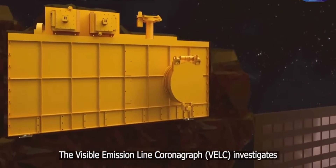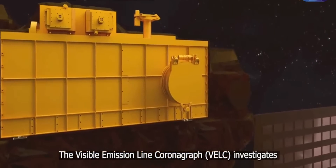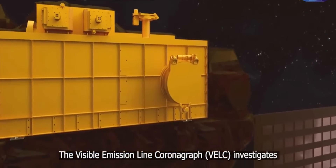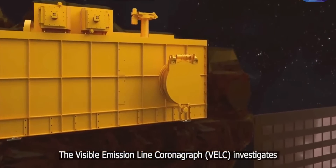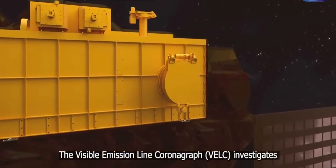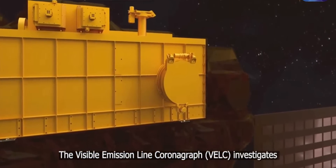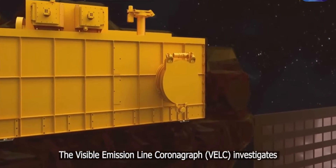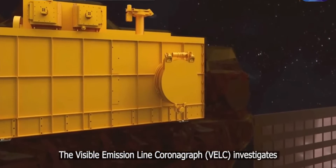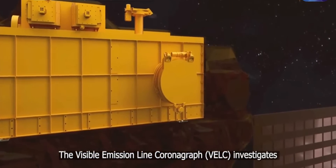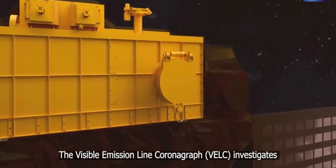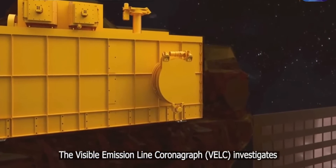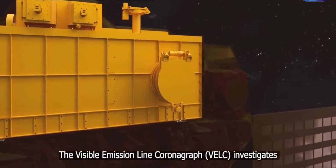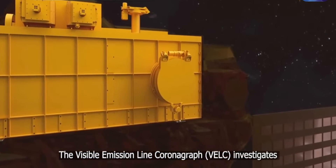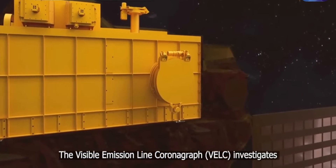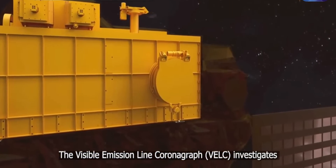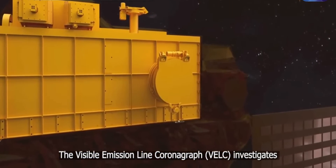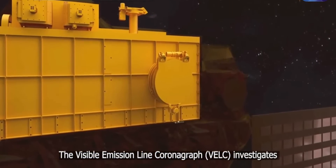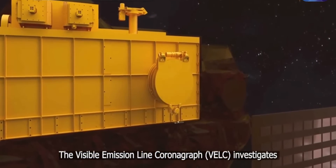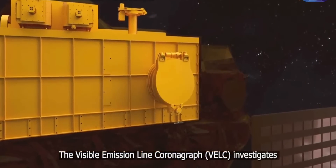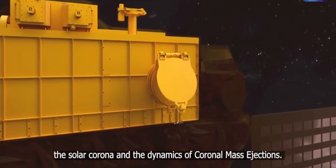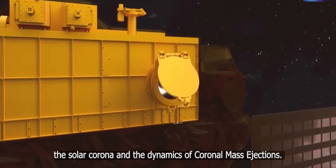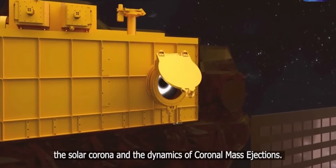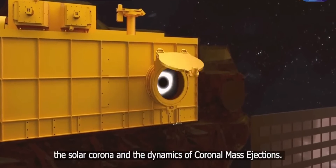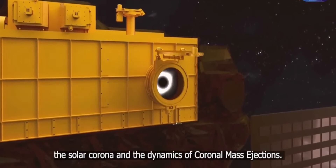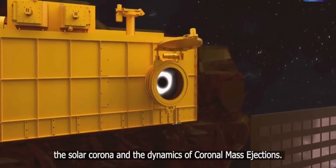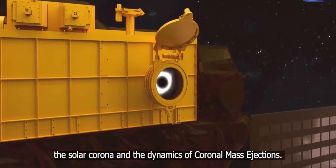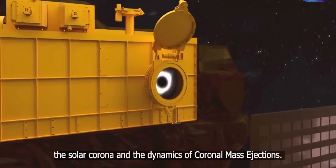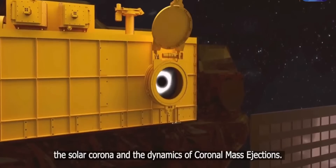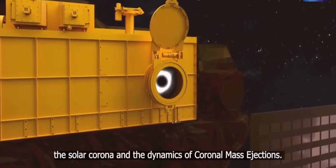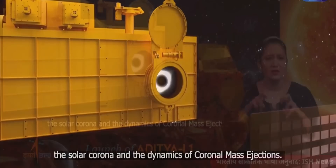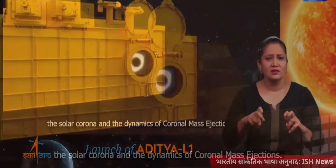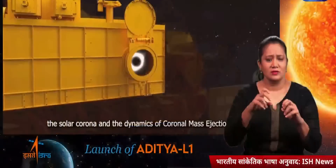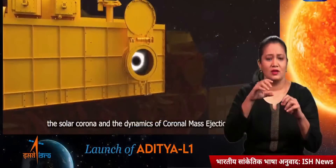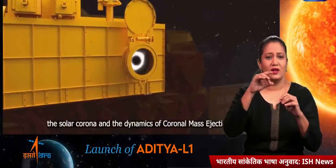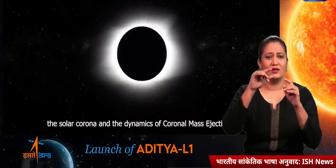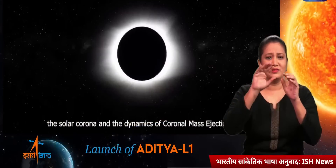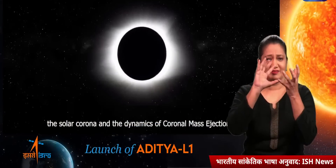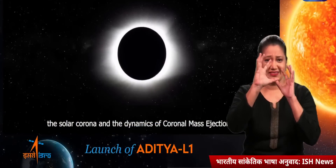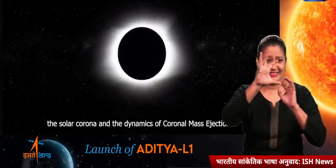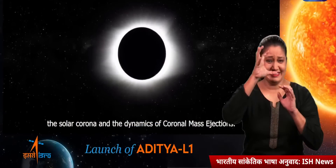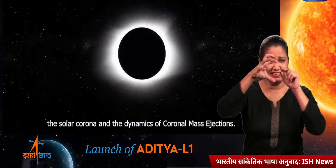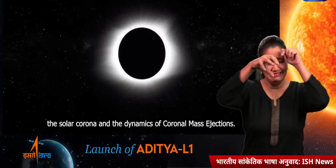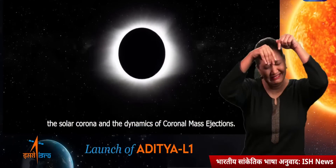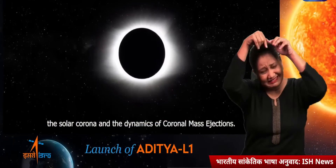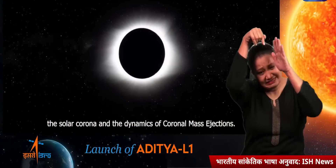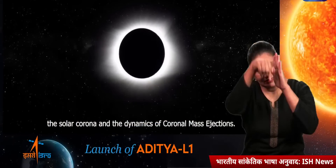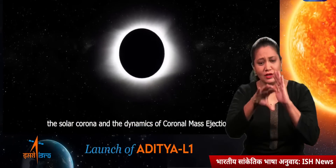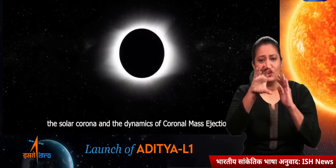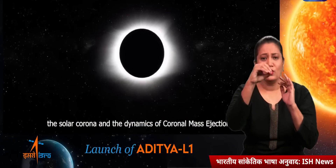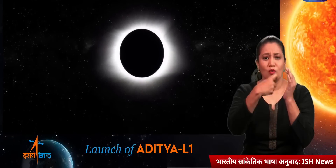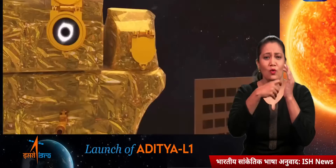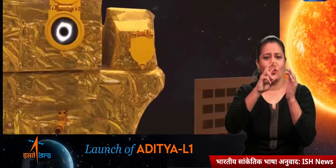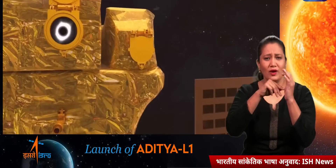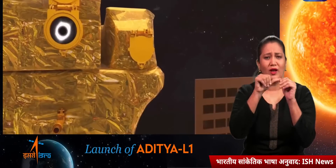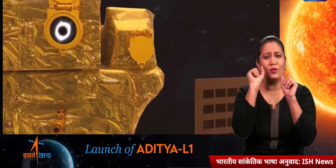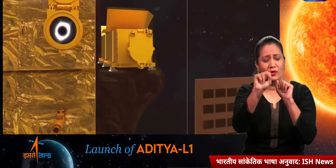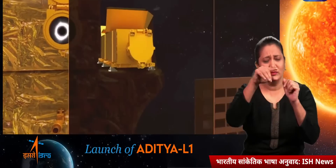Coronagraph (VELC) investigates the solar corona and the dynamics of coronal mass